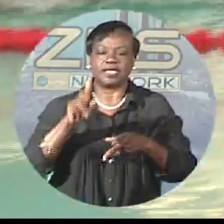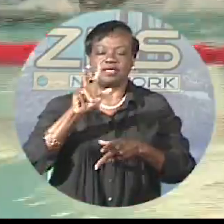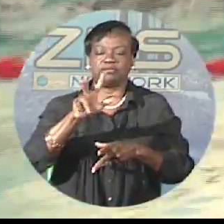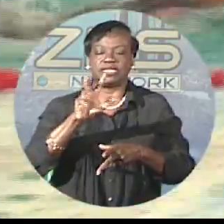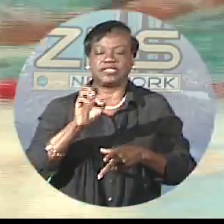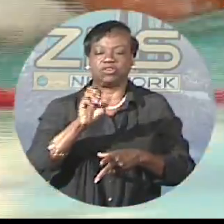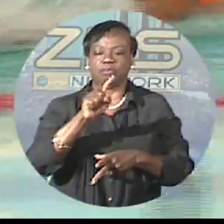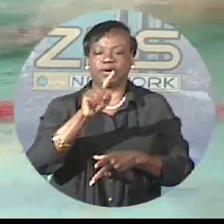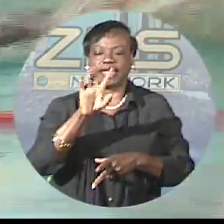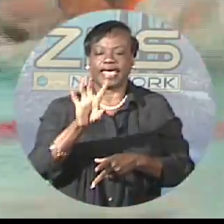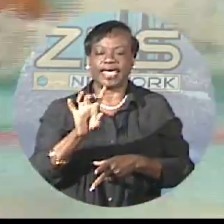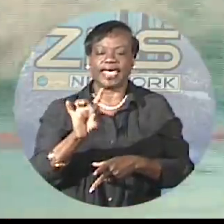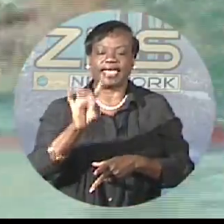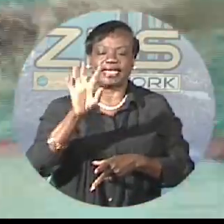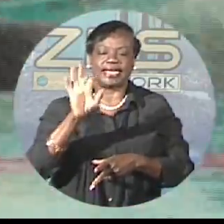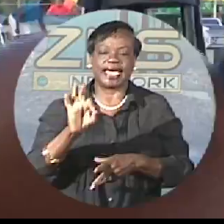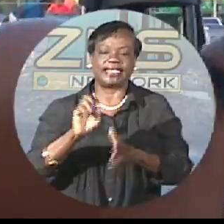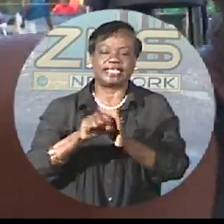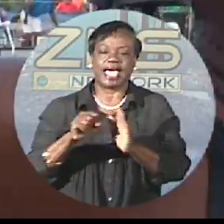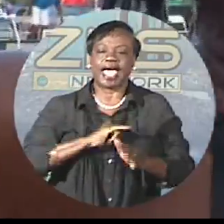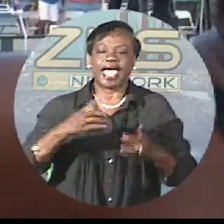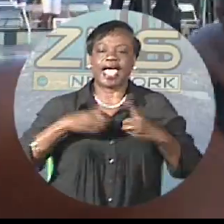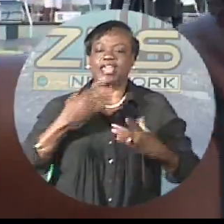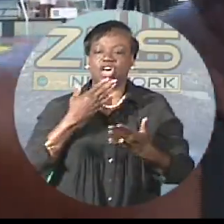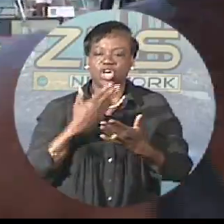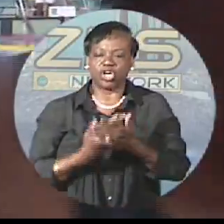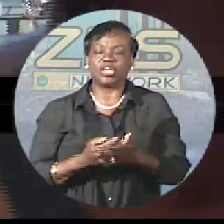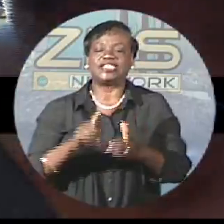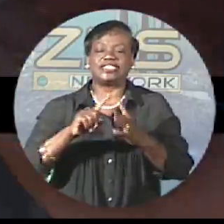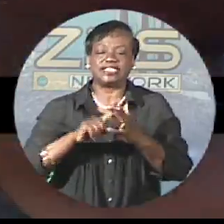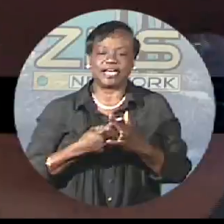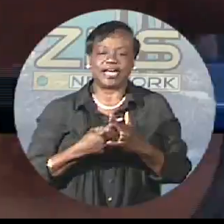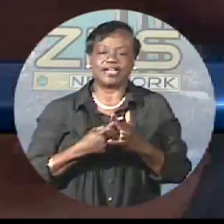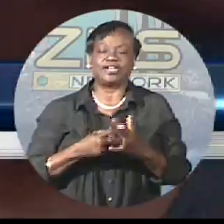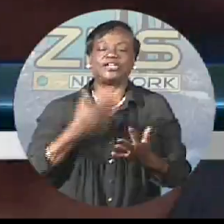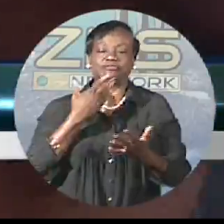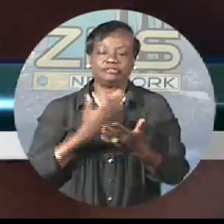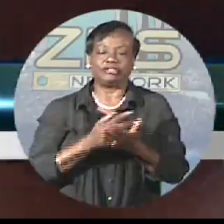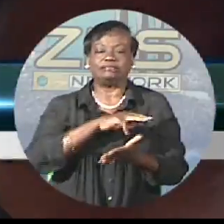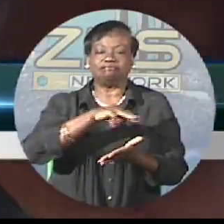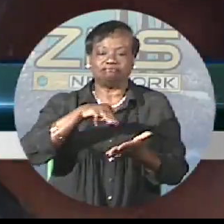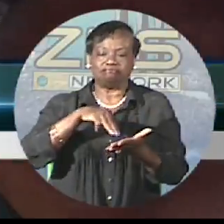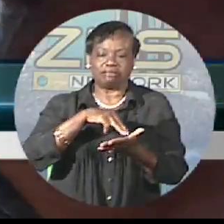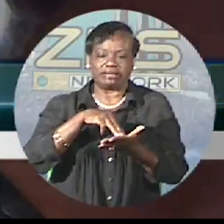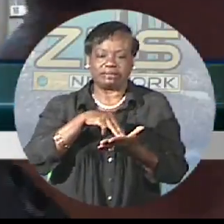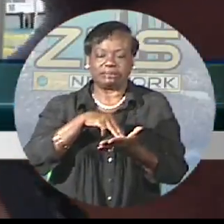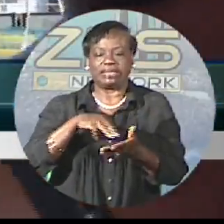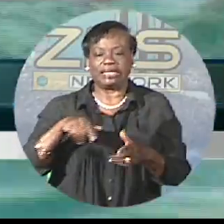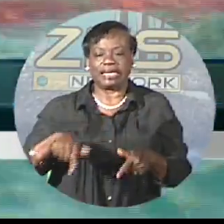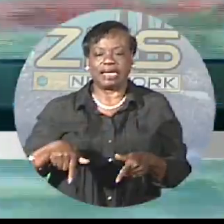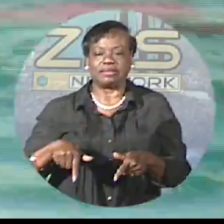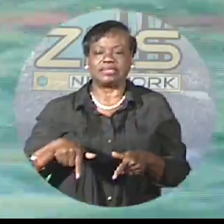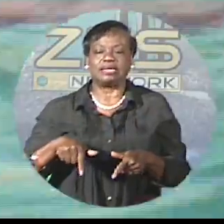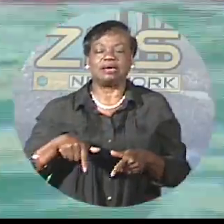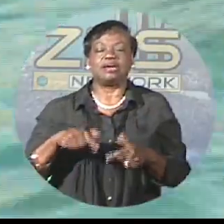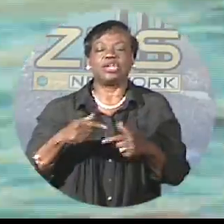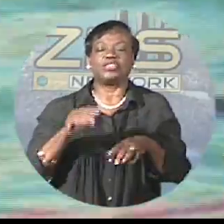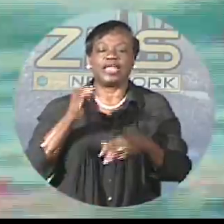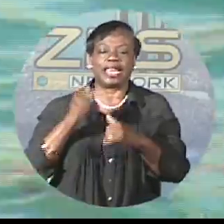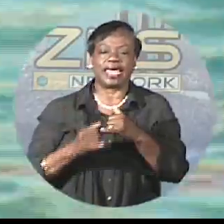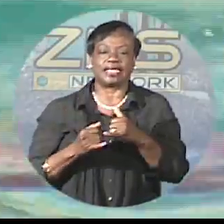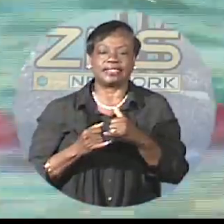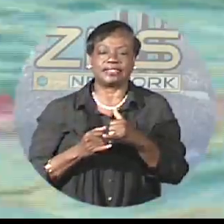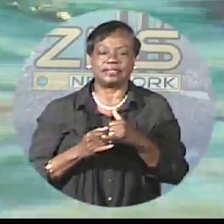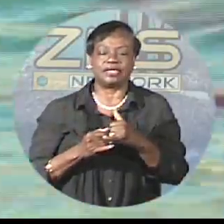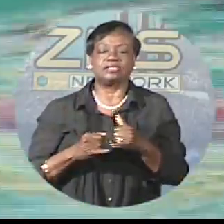30.89 seconds. I had a good start and a good middle, but my legs started to catch me up on the last 15. But